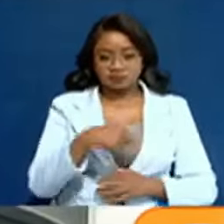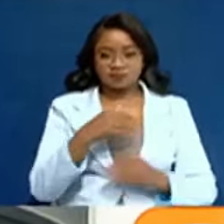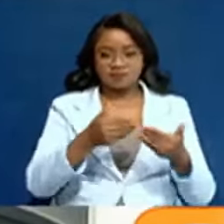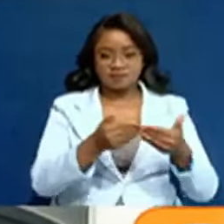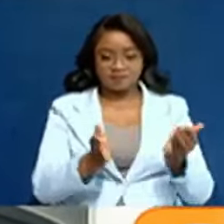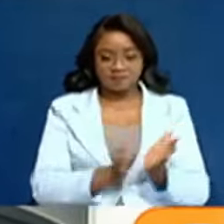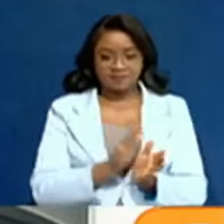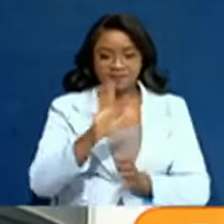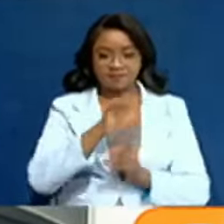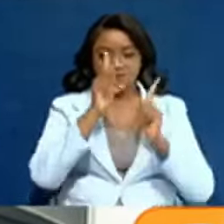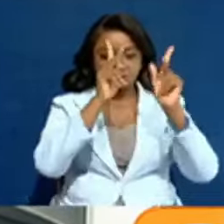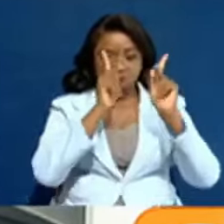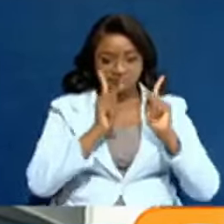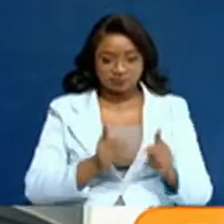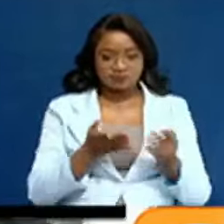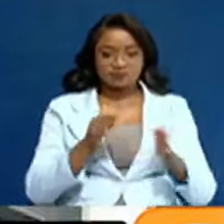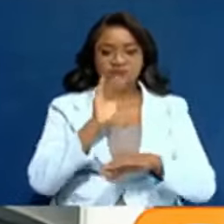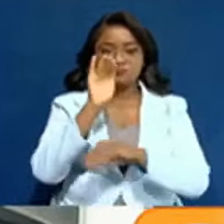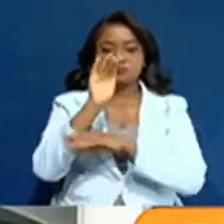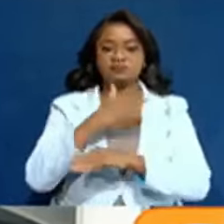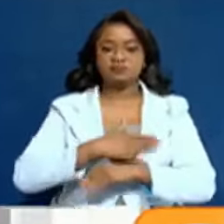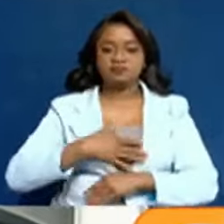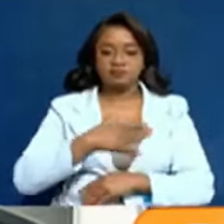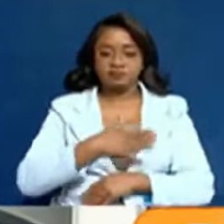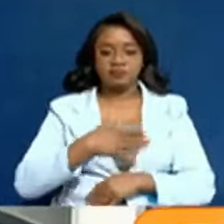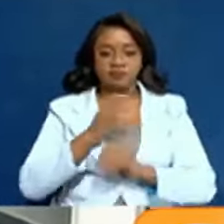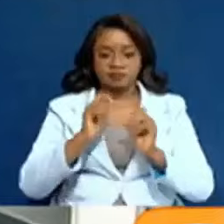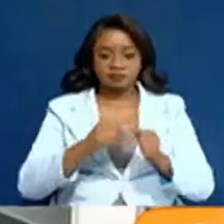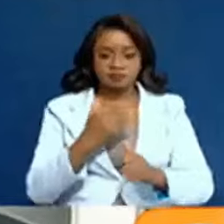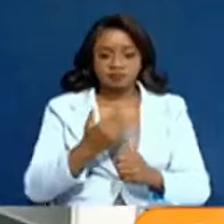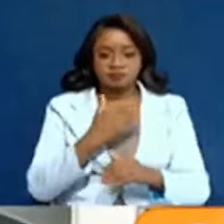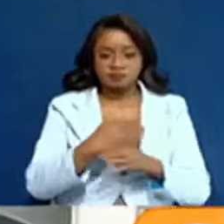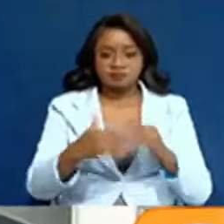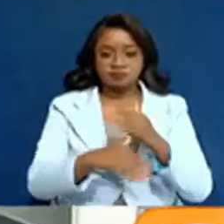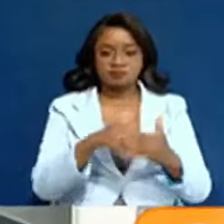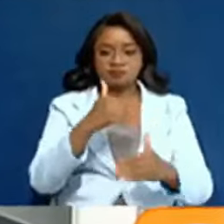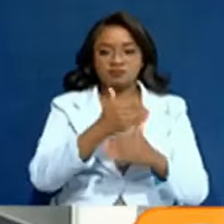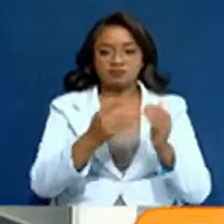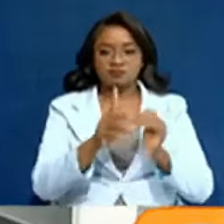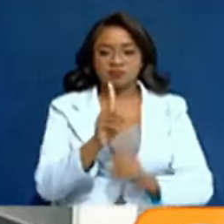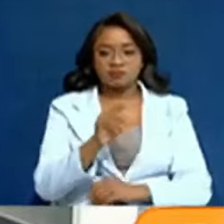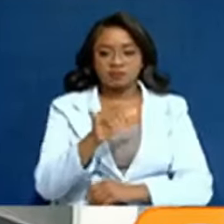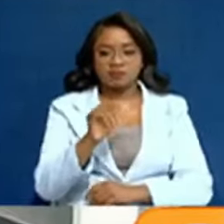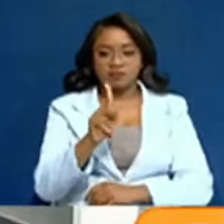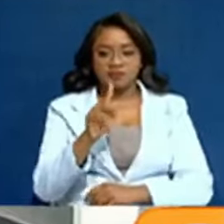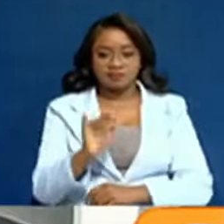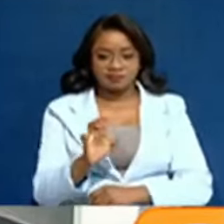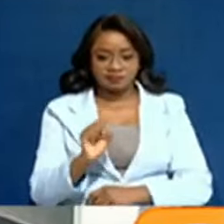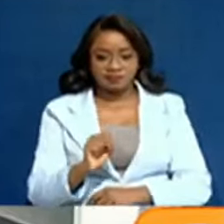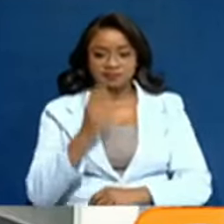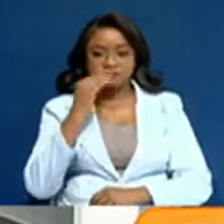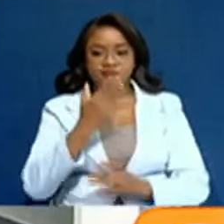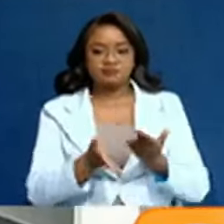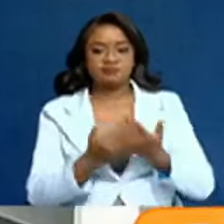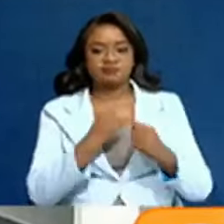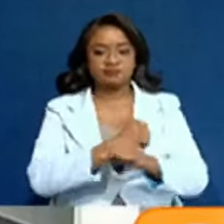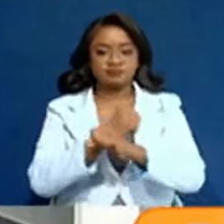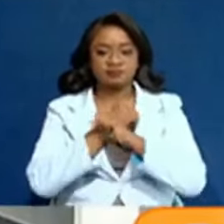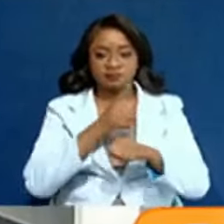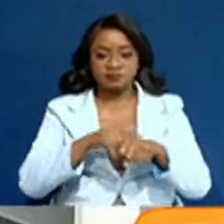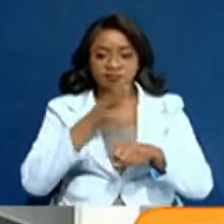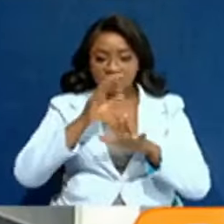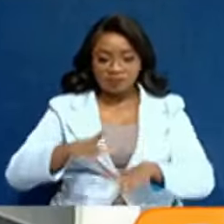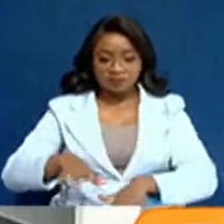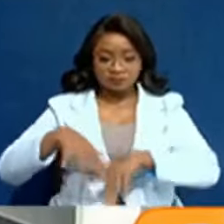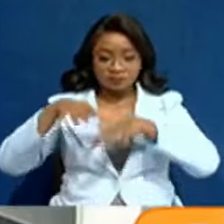area in Kisumu are now calling for the setting up of dikes around Lake Victoria in order to cushion them from the effects of perennial floods.